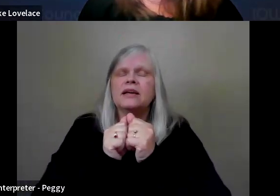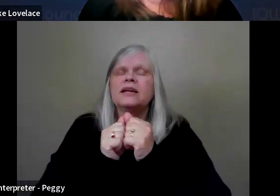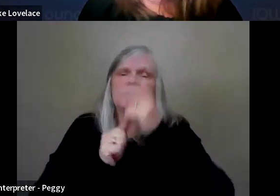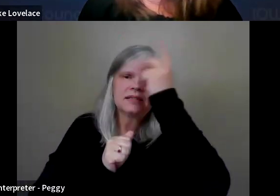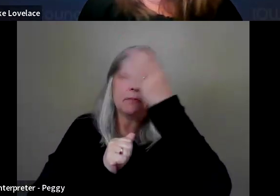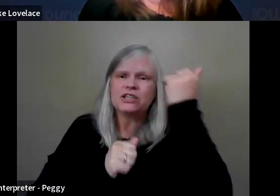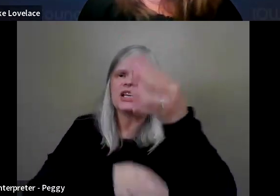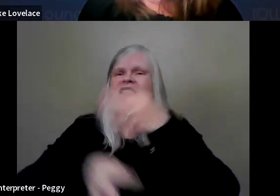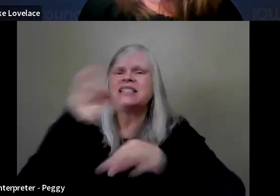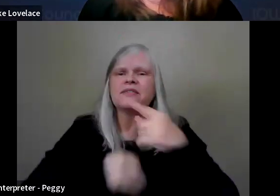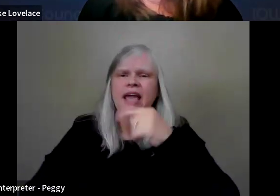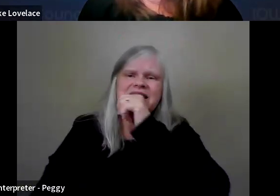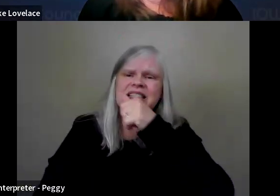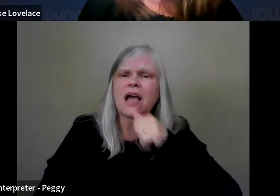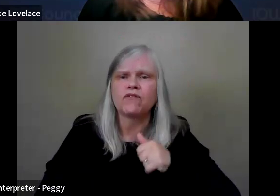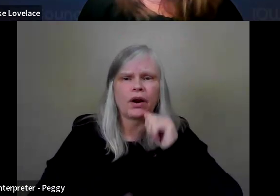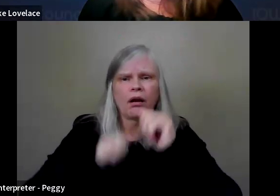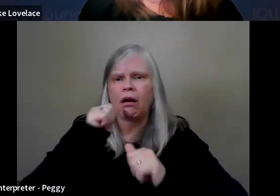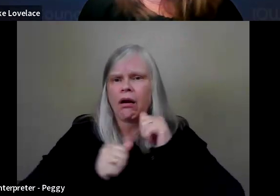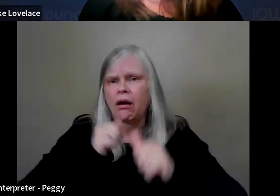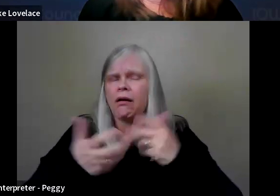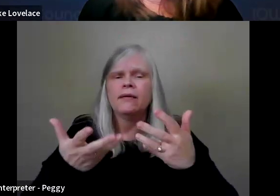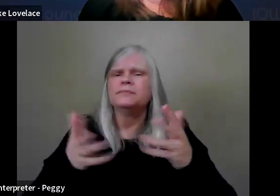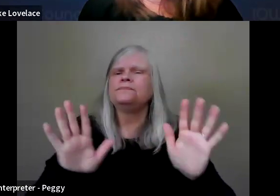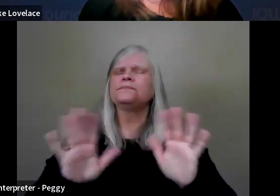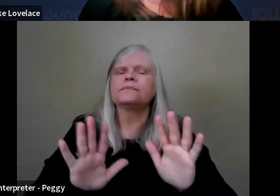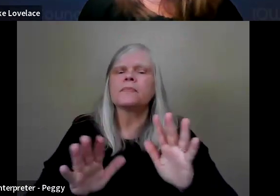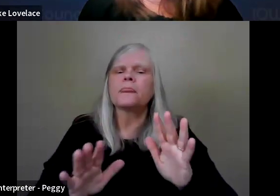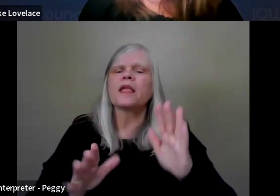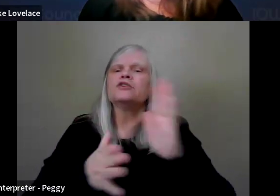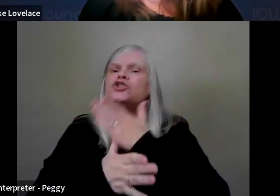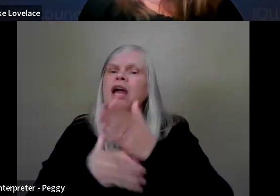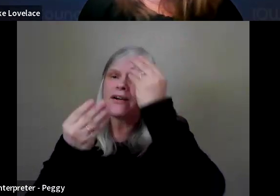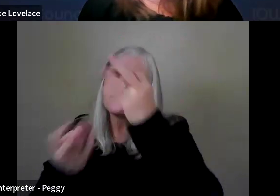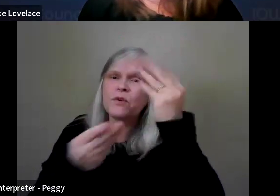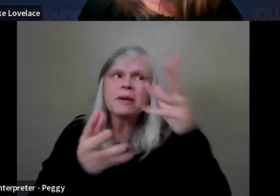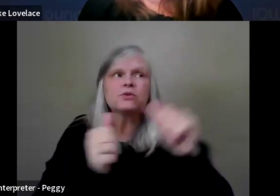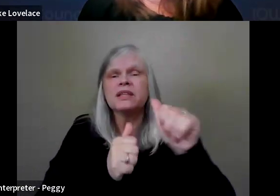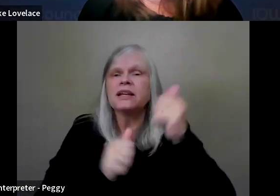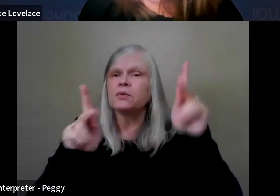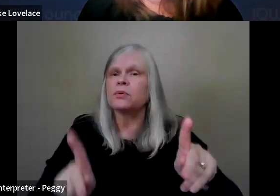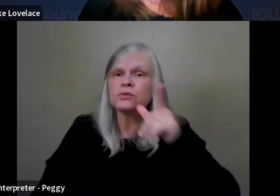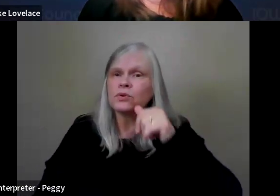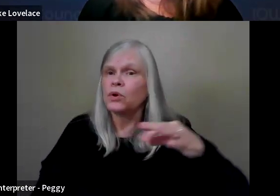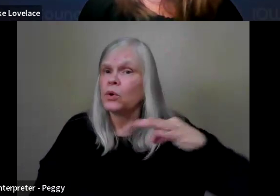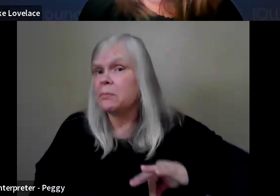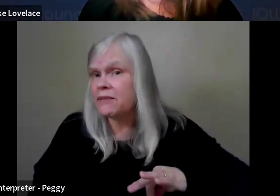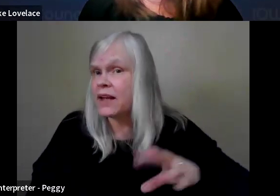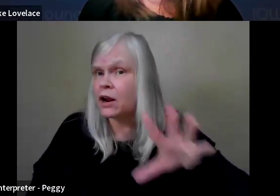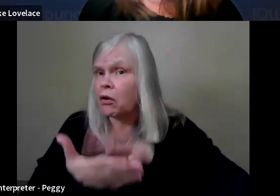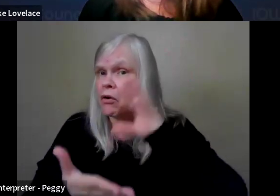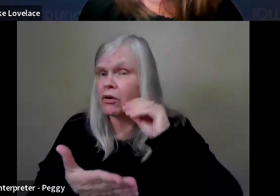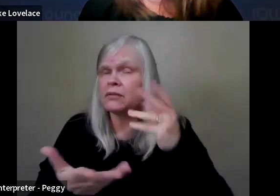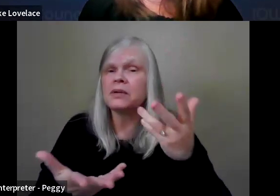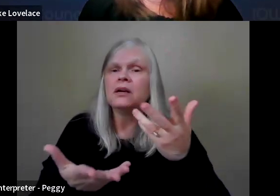dementia. Maybe you're just wanting to share information that you learned today with someone who might benefit. Maybe you're going to